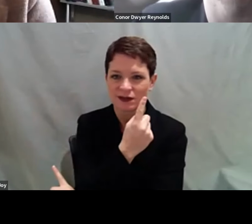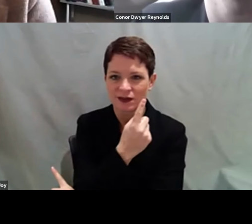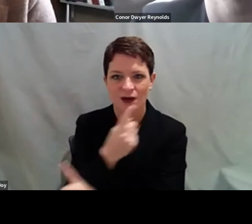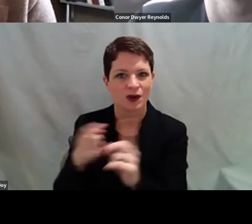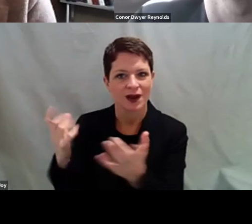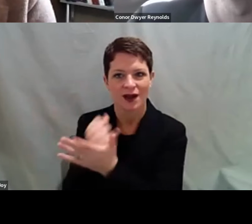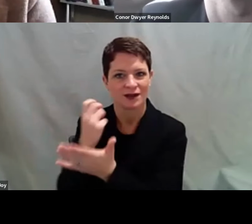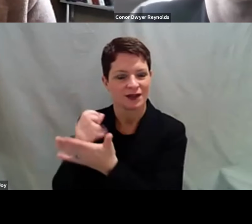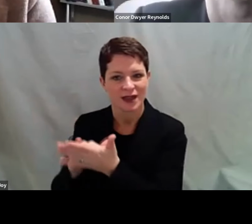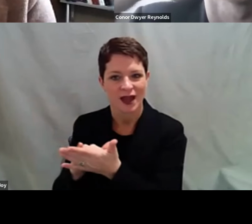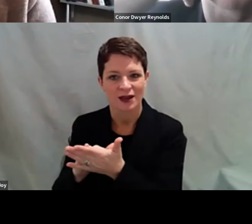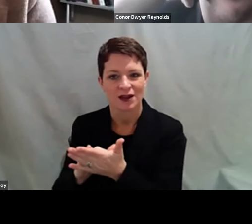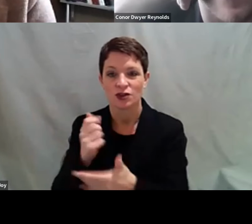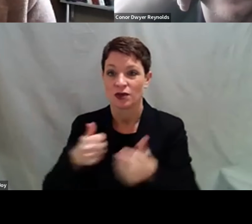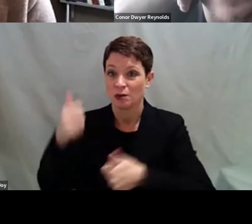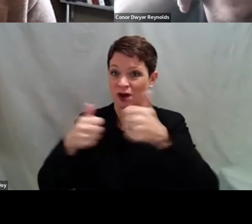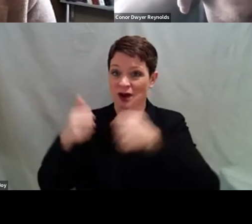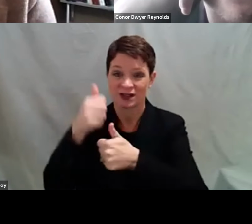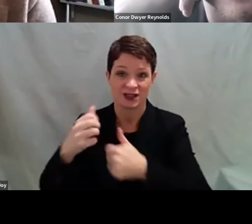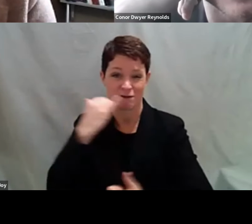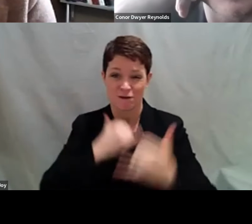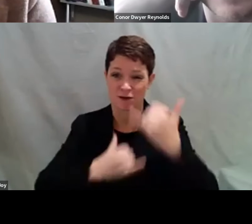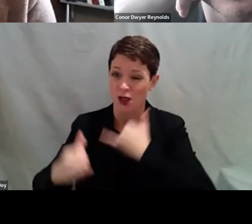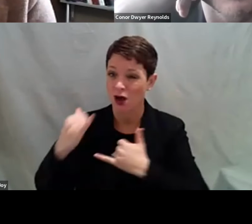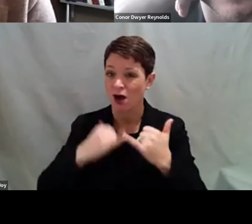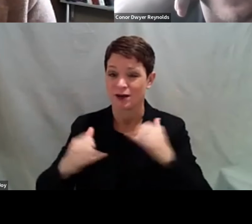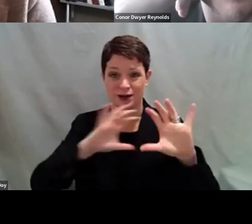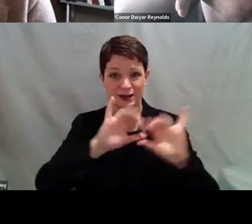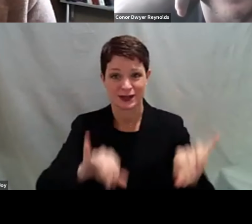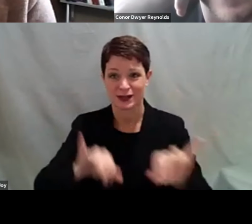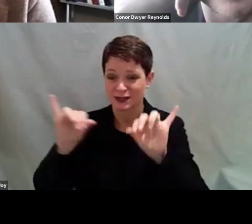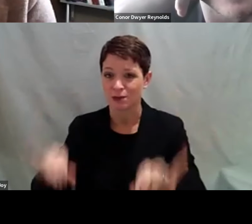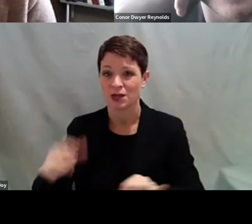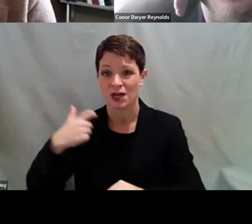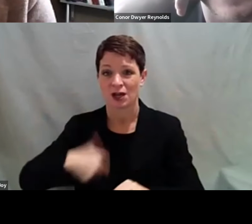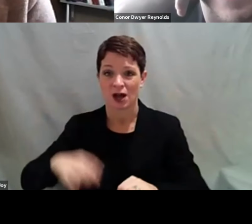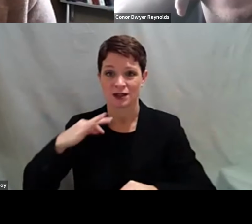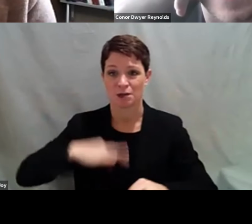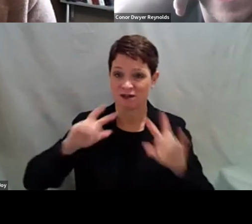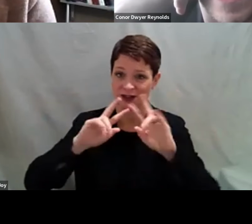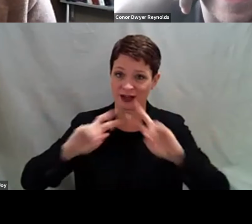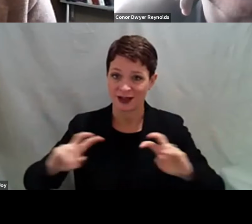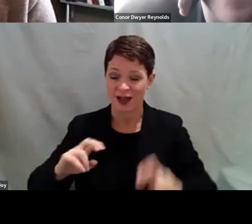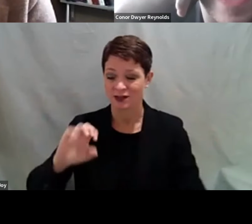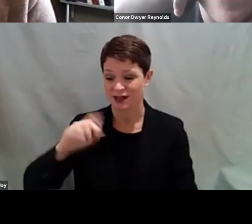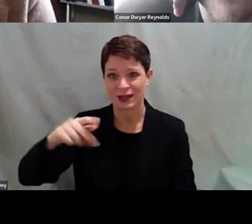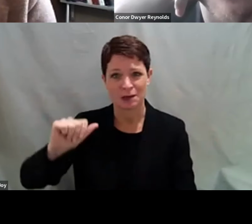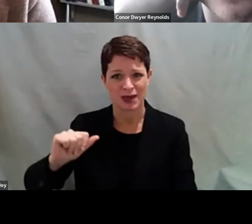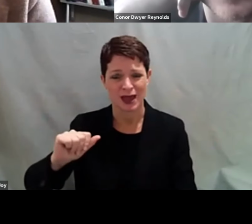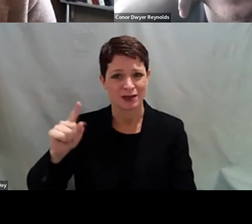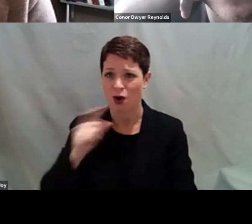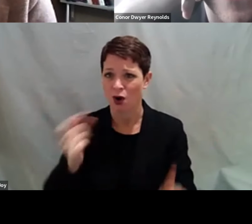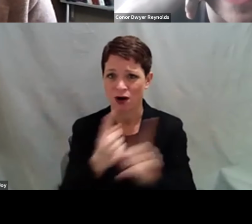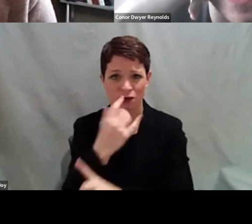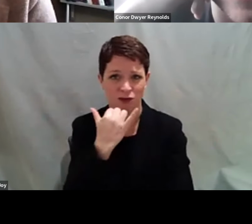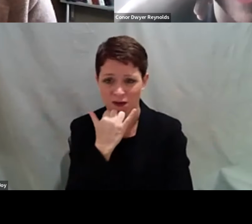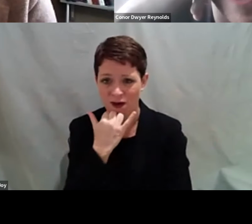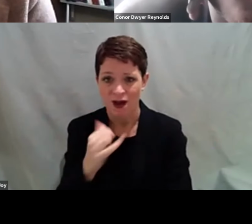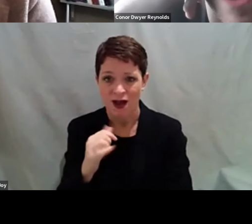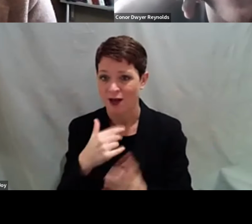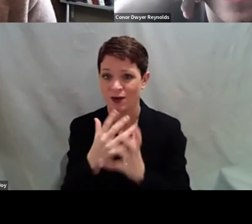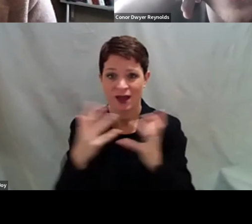our bureaucracies are just so flawed. Those people doing the cost benefit analysis, the EPA, I don't have much, I